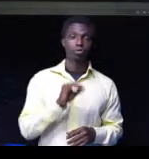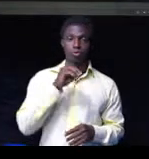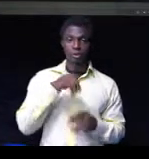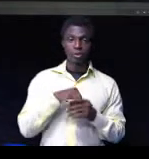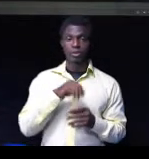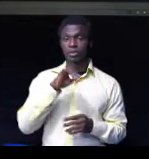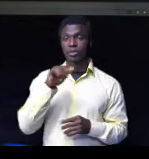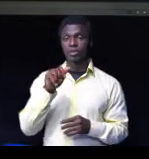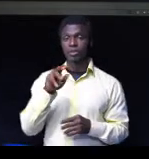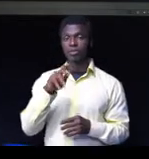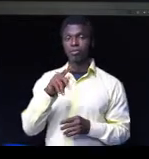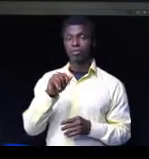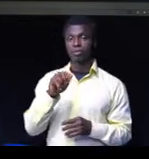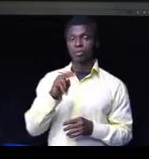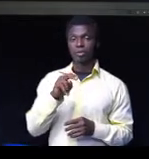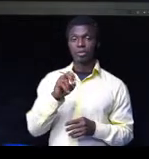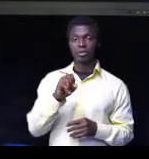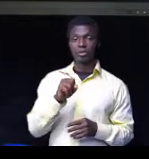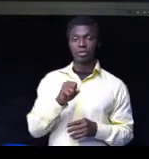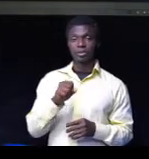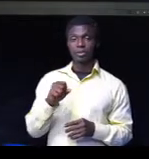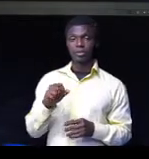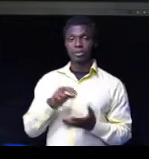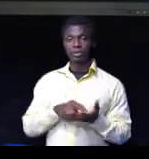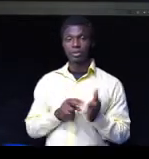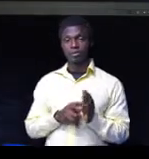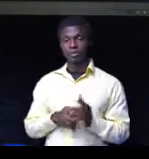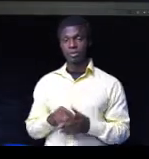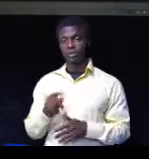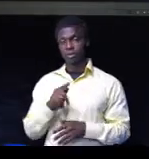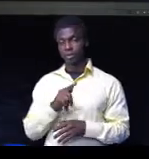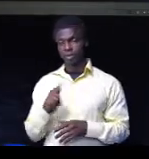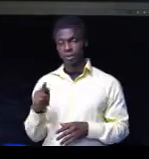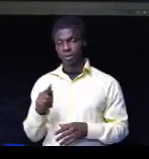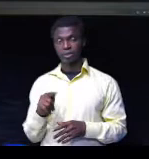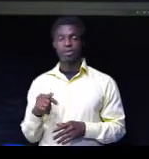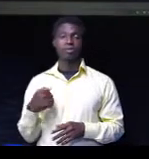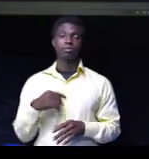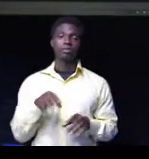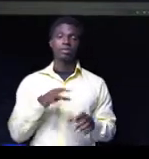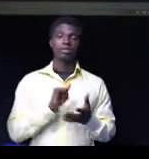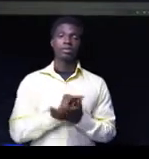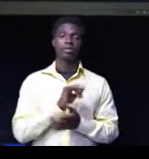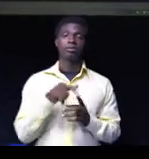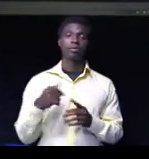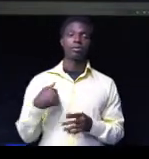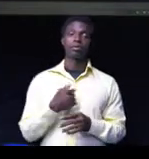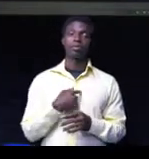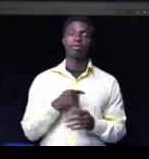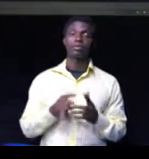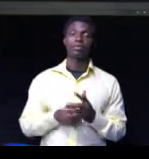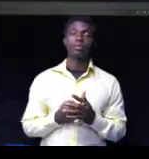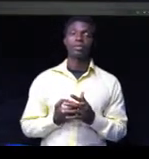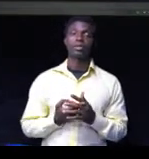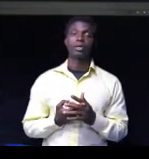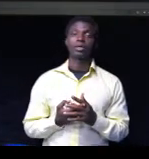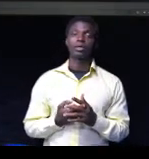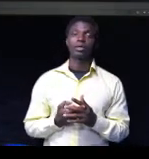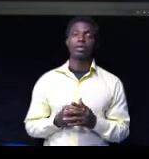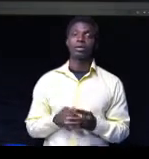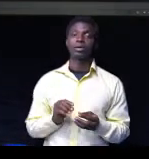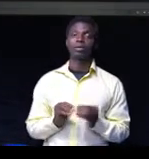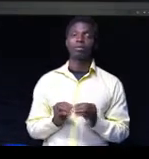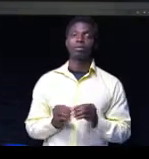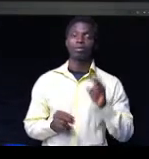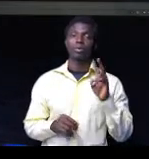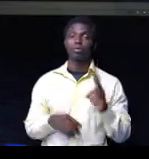Question: judo in Japanese means dash. I think we did that in the first when we started. What's the meaning?